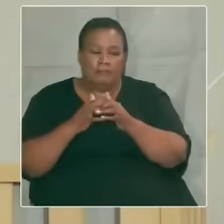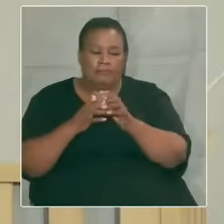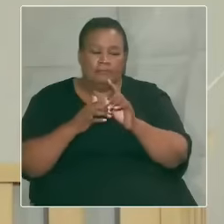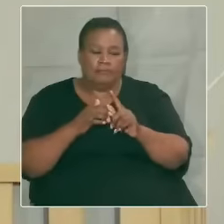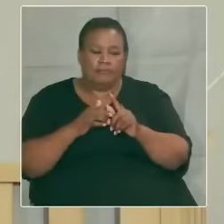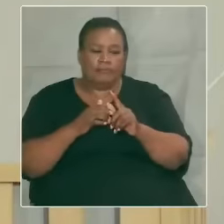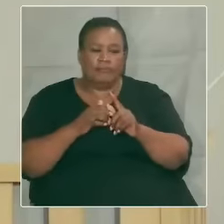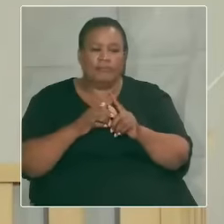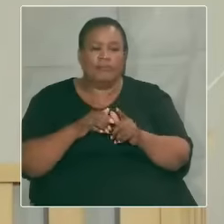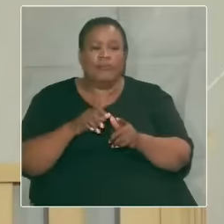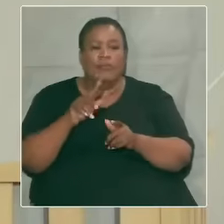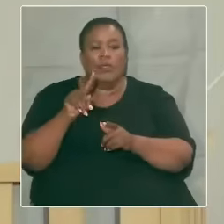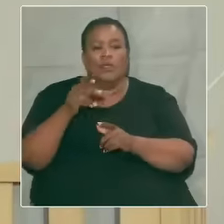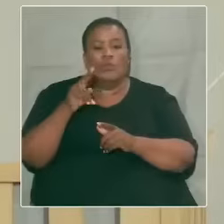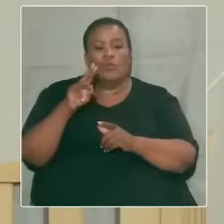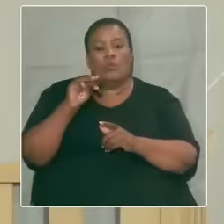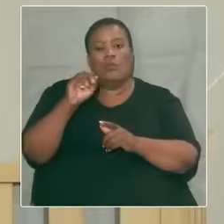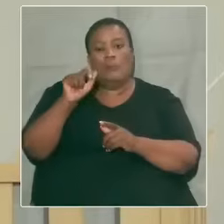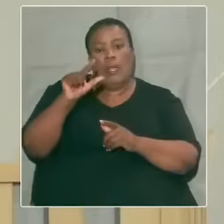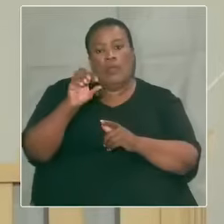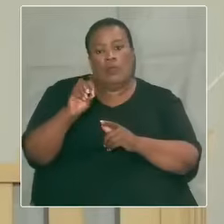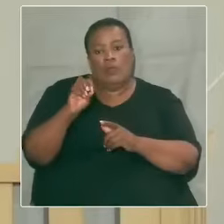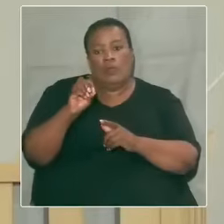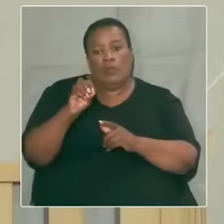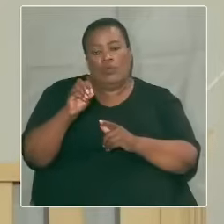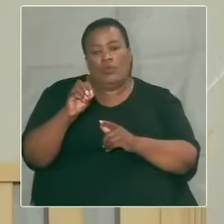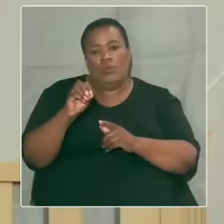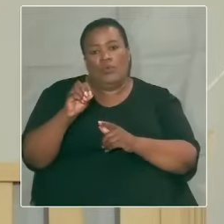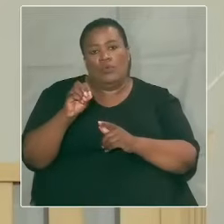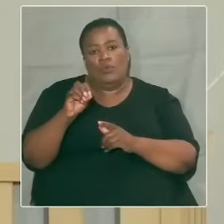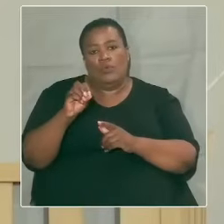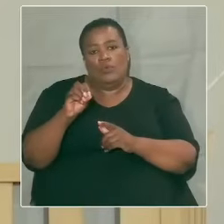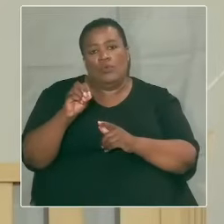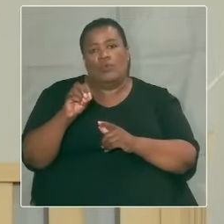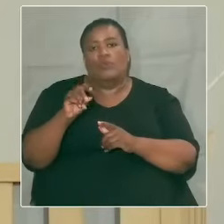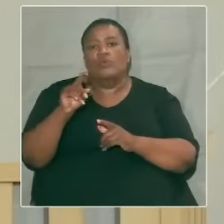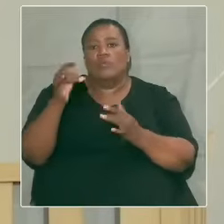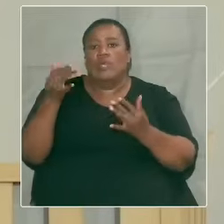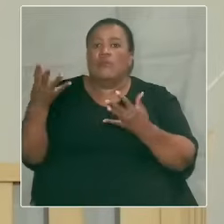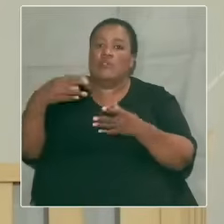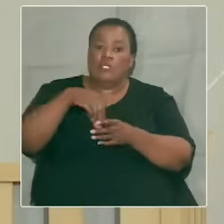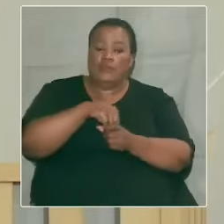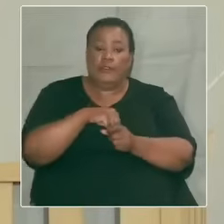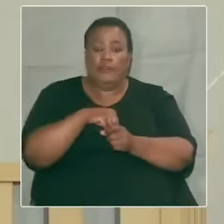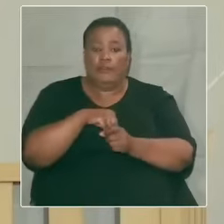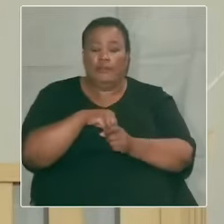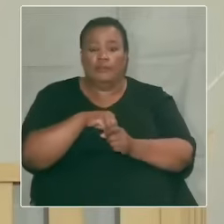Lieutenant General Dumisani Khumalo, the Divisional Commissioner, was brought into the picture,